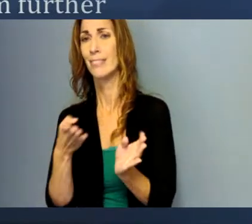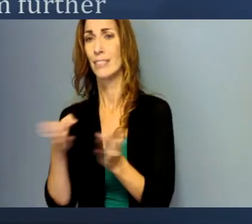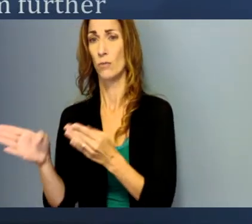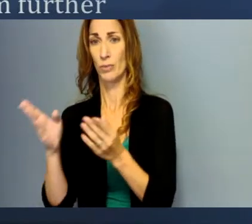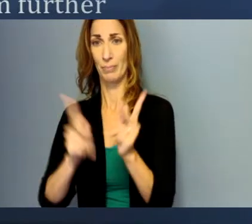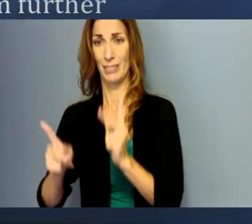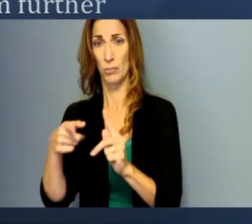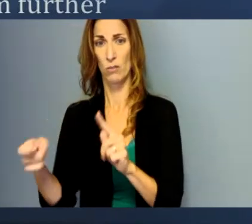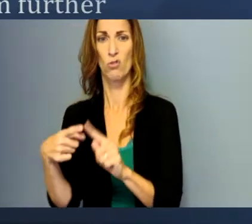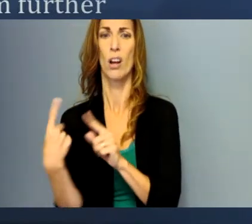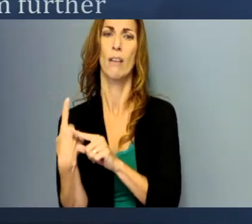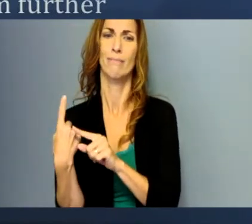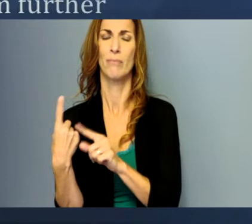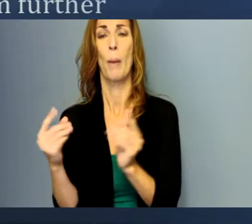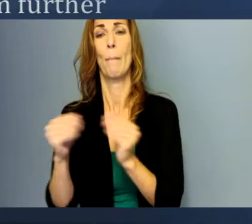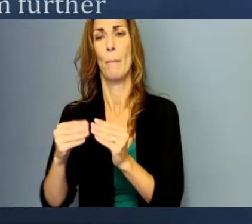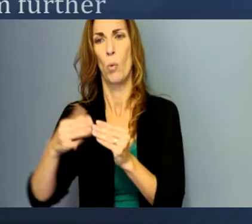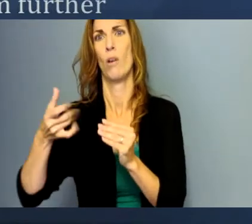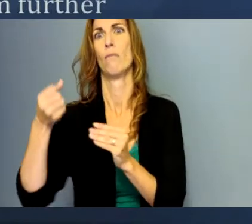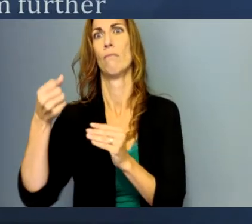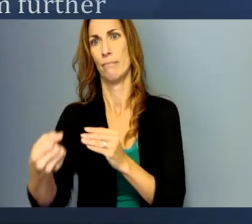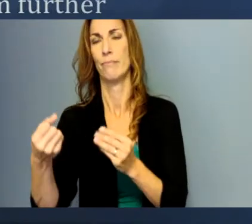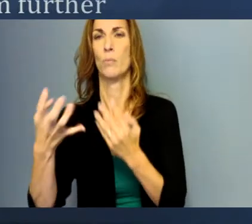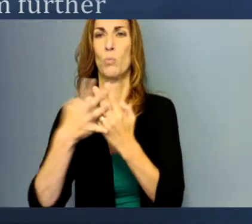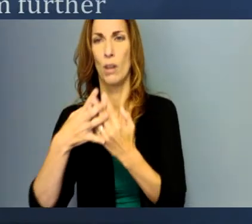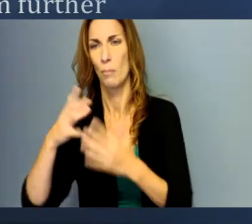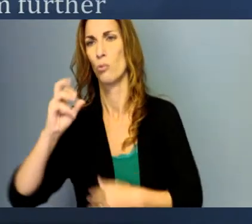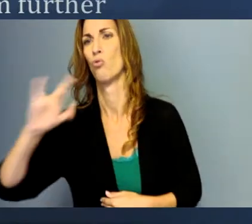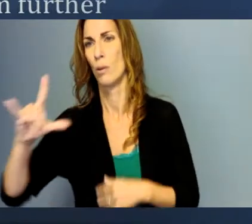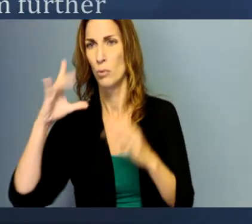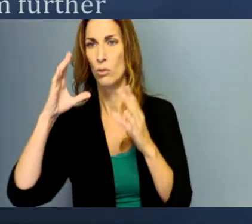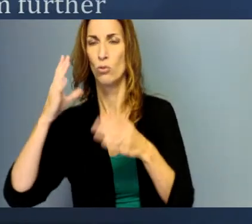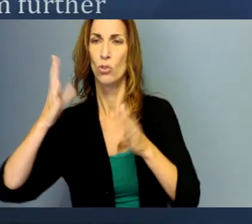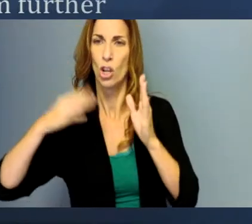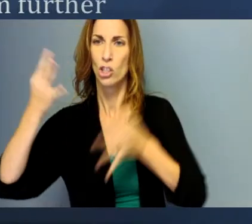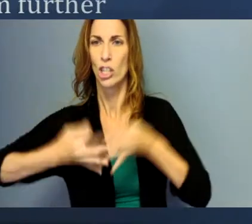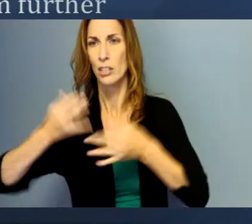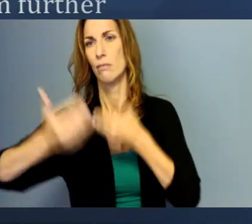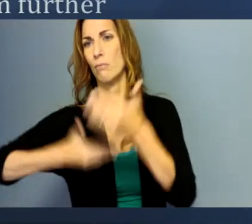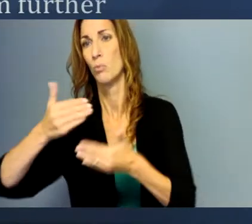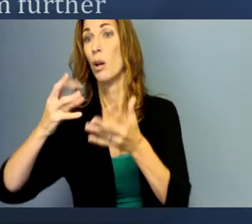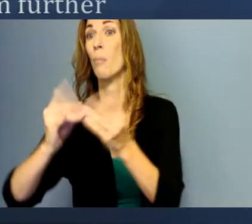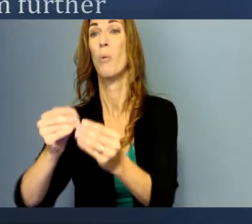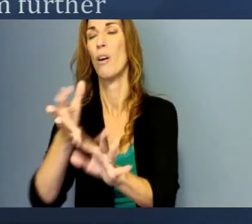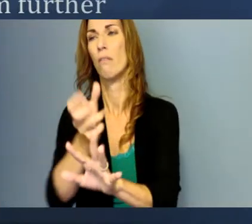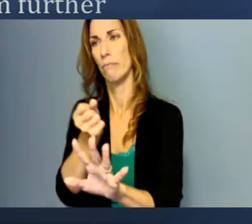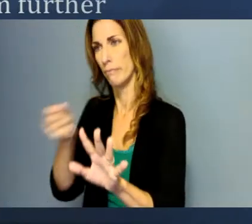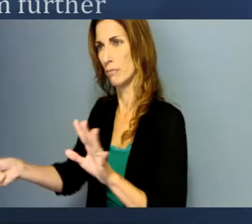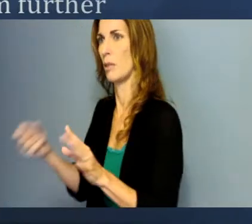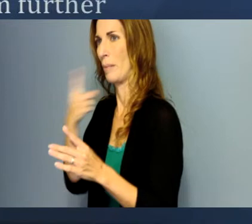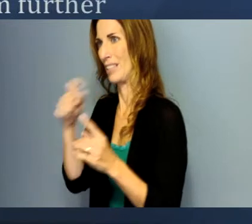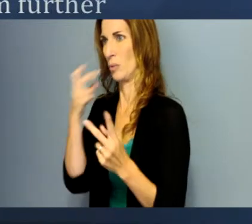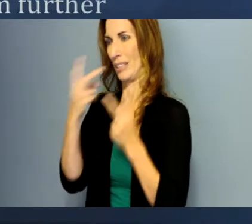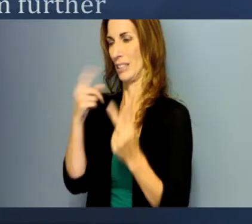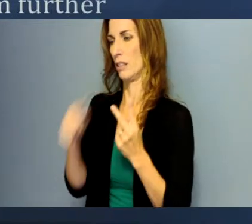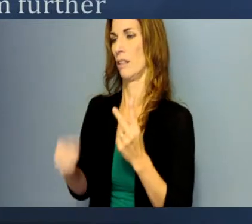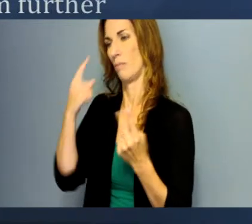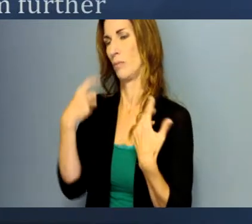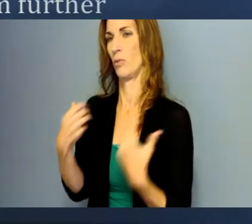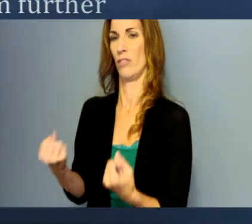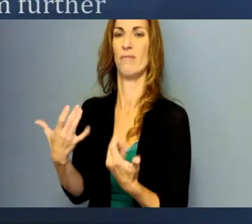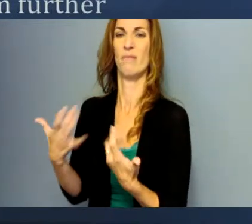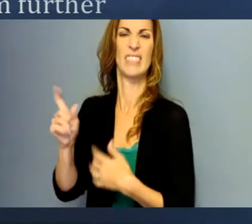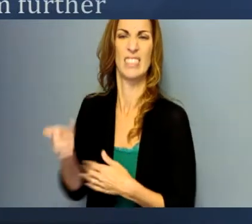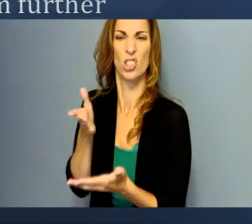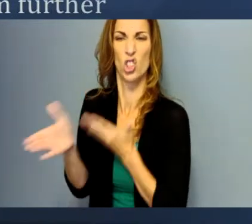individuals from moving further through the criminal justice system when they're presenting with a social service need. So these have been our goals from the start, and